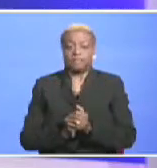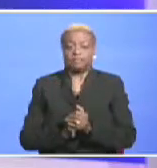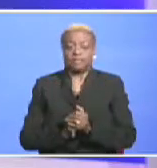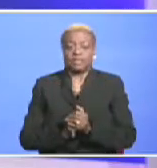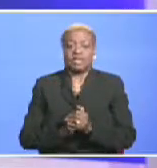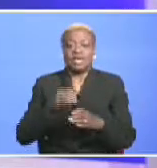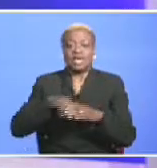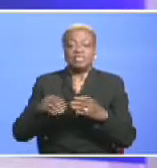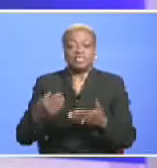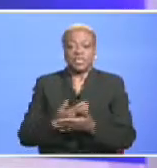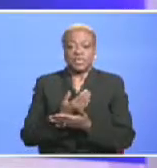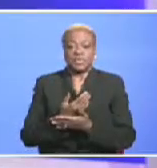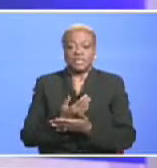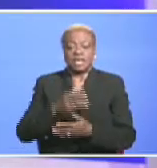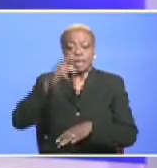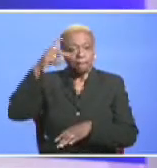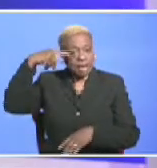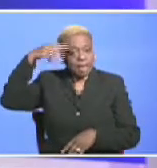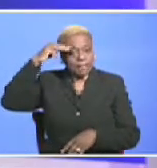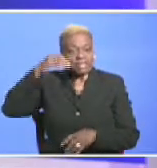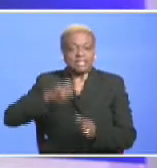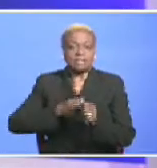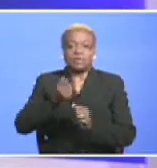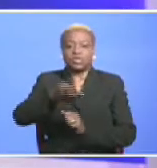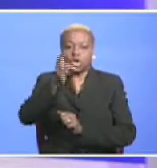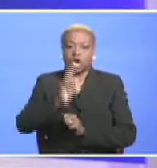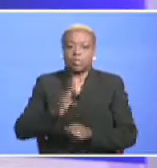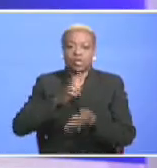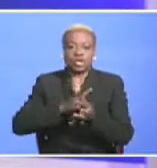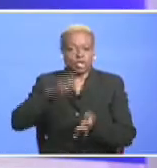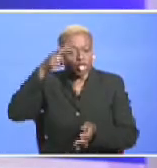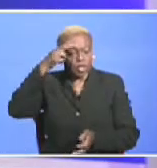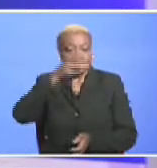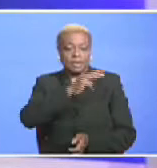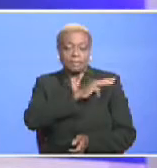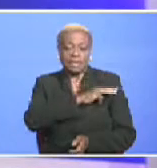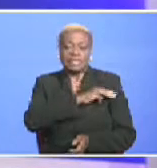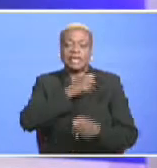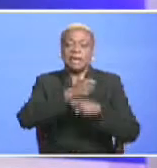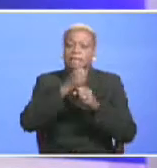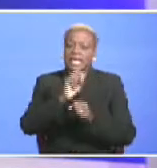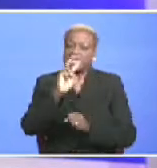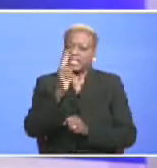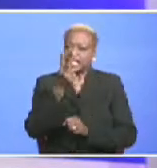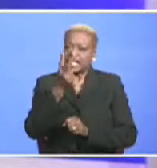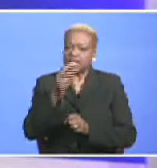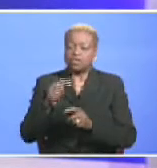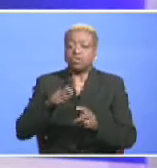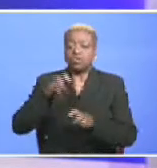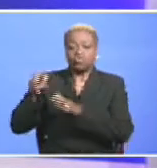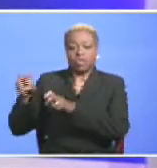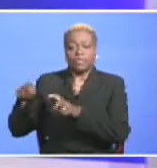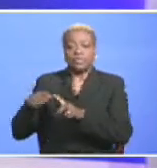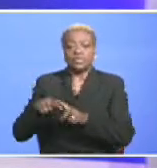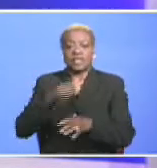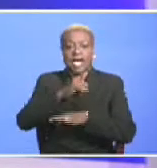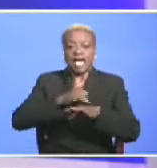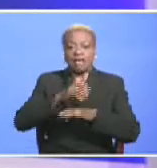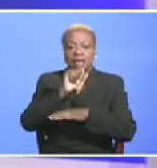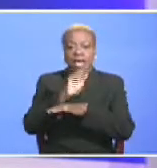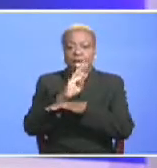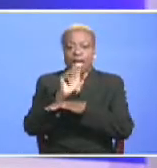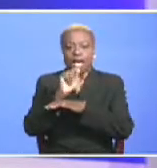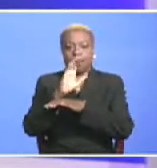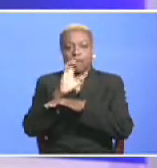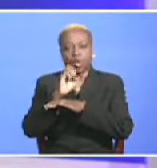Topping the news this evening, Prime Minister the Most Honorable Dr. Hubert Minnis making a second trip this month to the island of Abaco